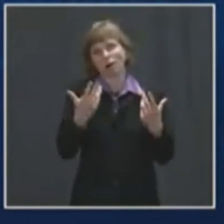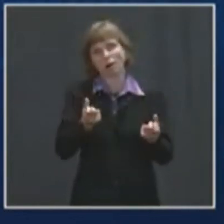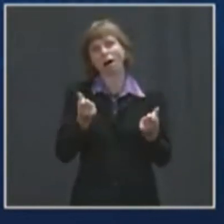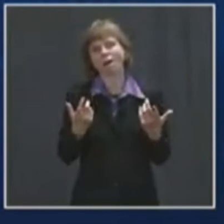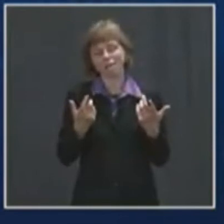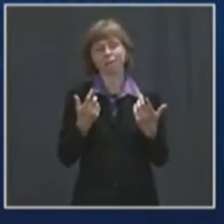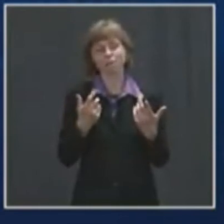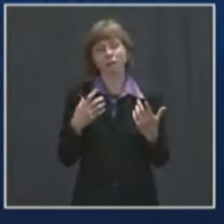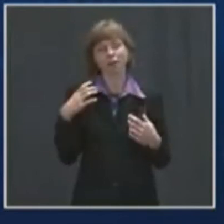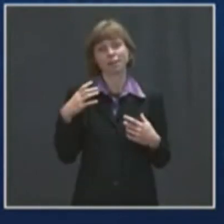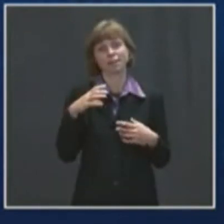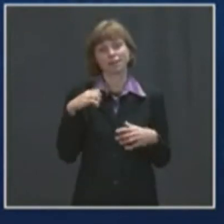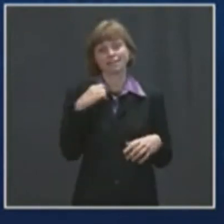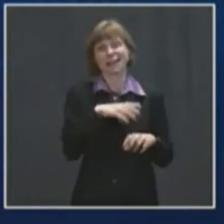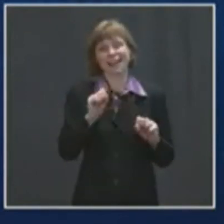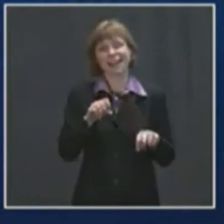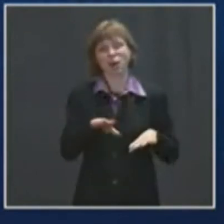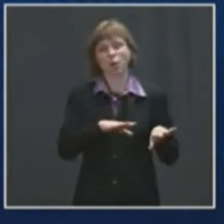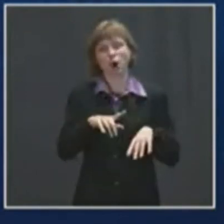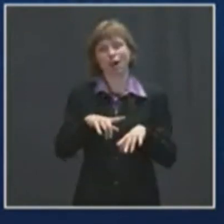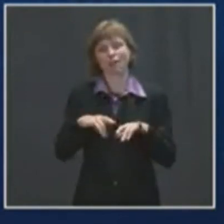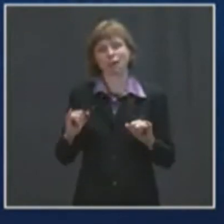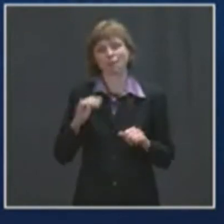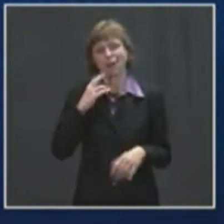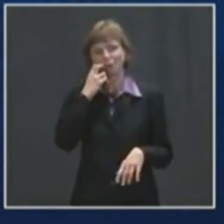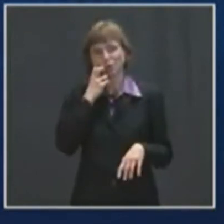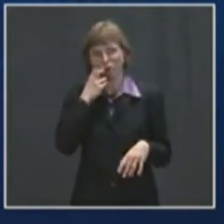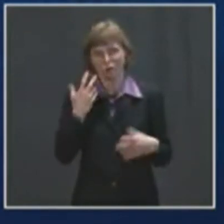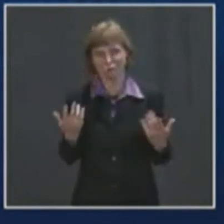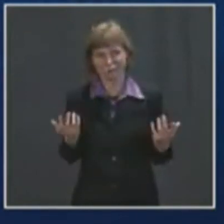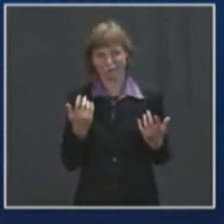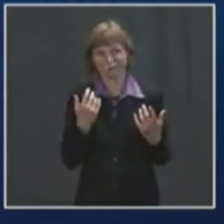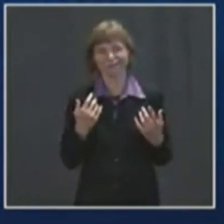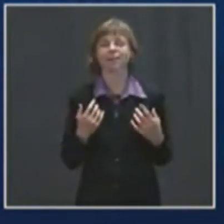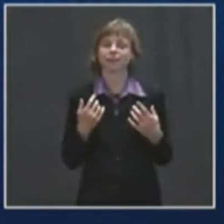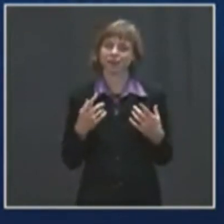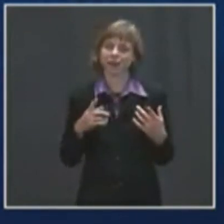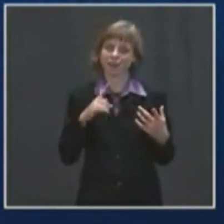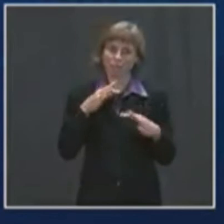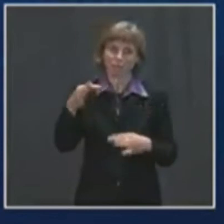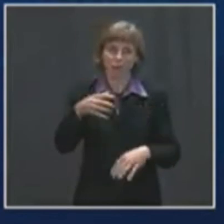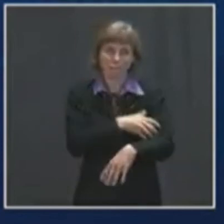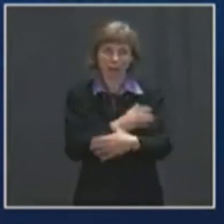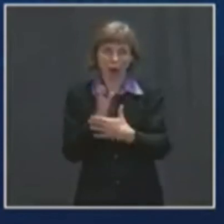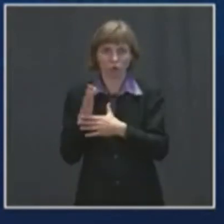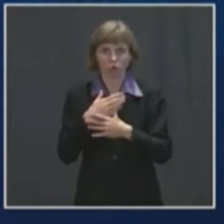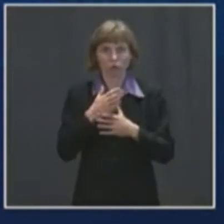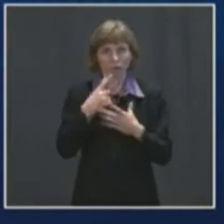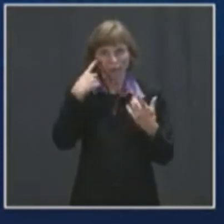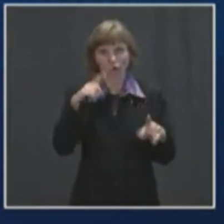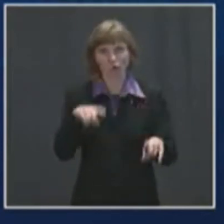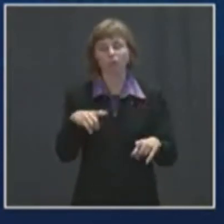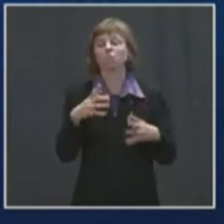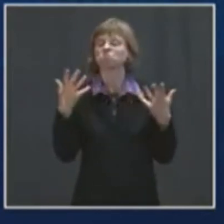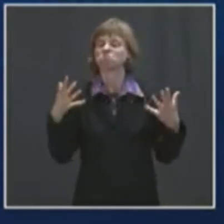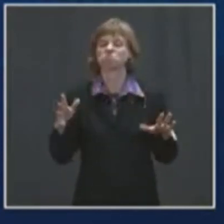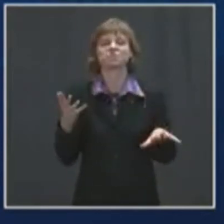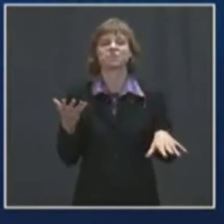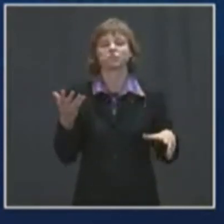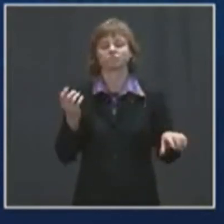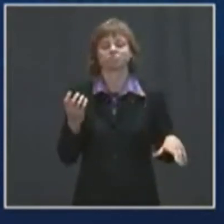same time. As you well know, there was a delay in part because of the need to agree on a power sharing agreement. Obviously, we're past that. And